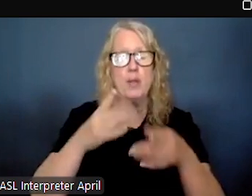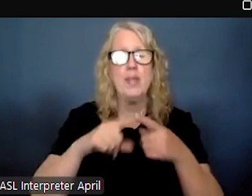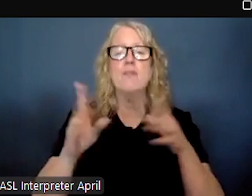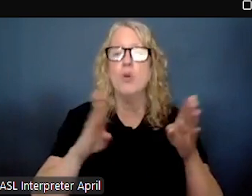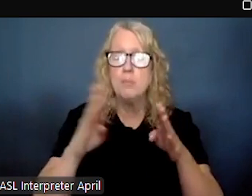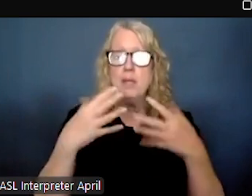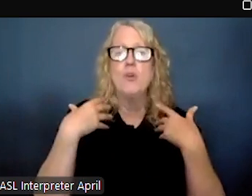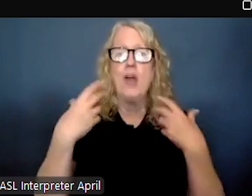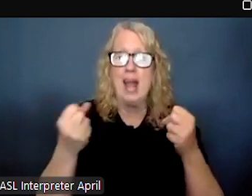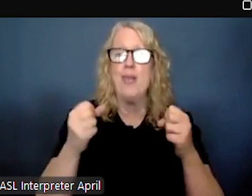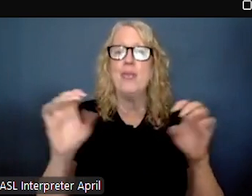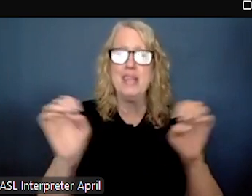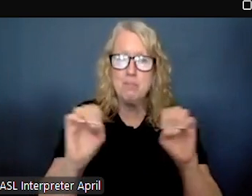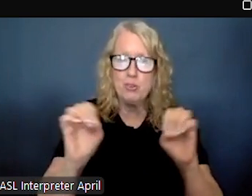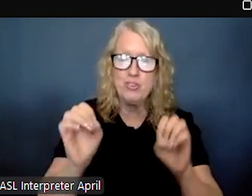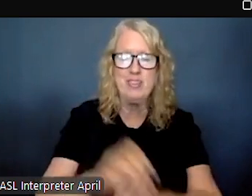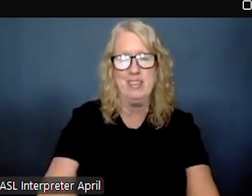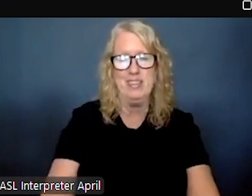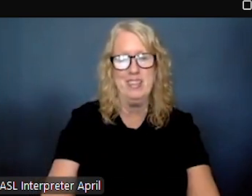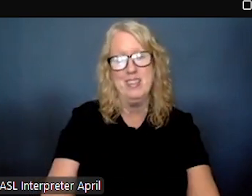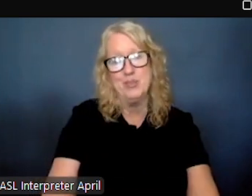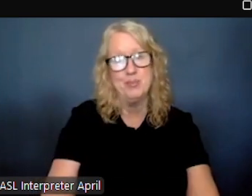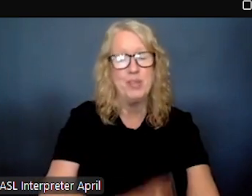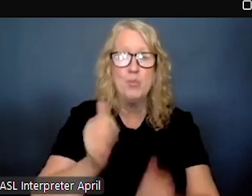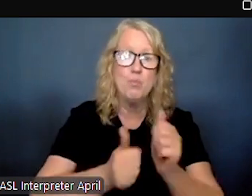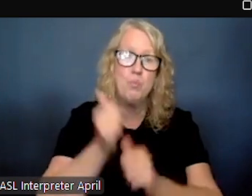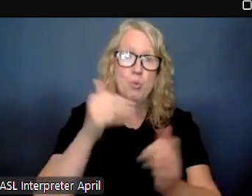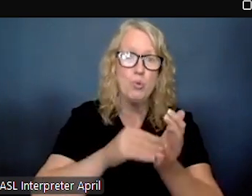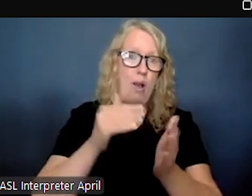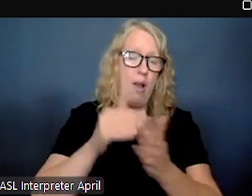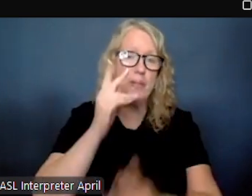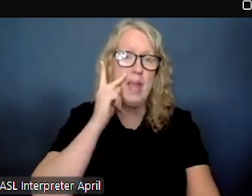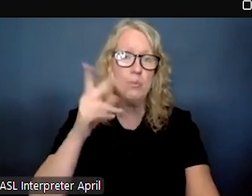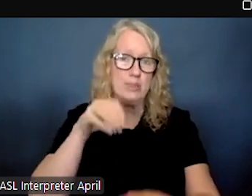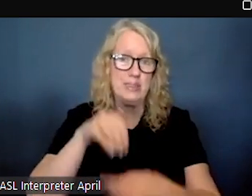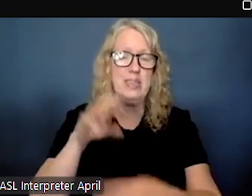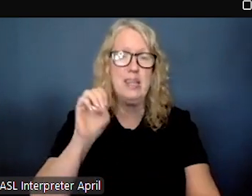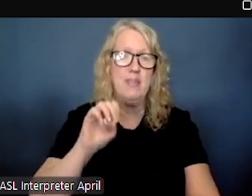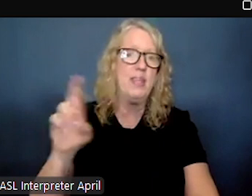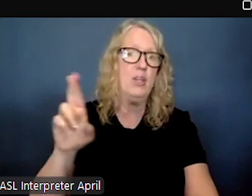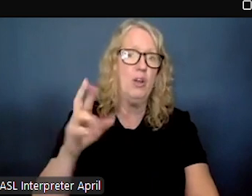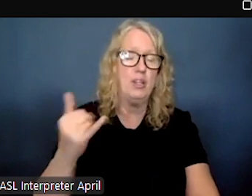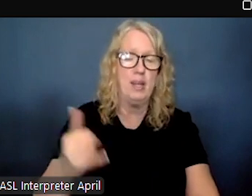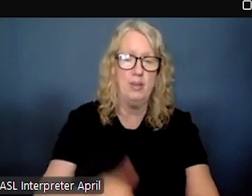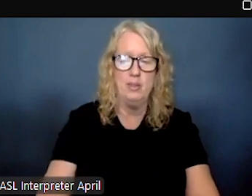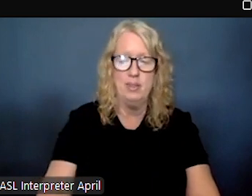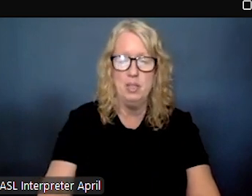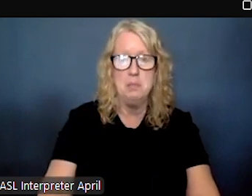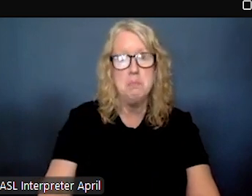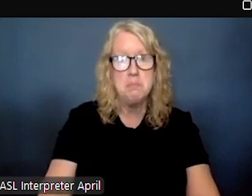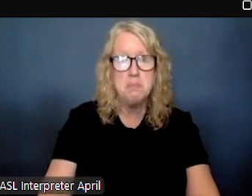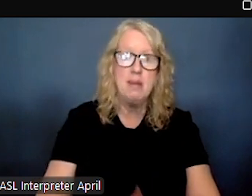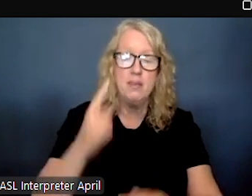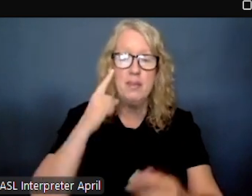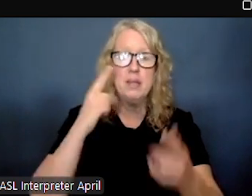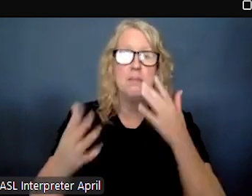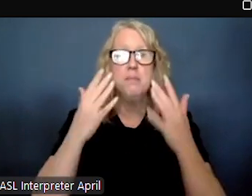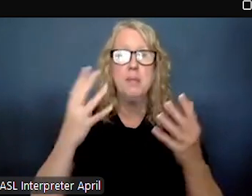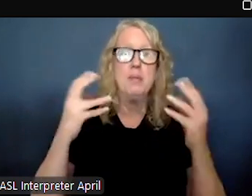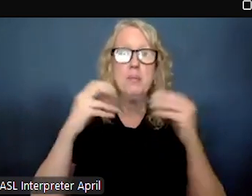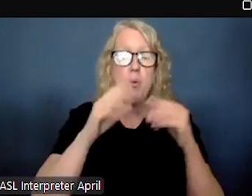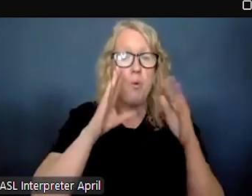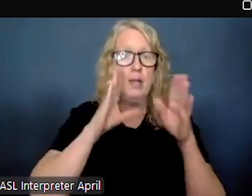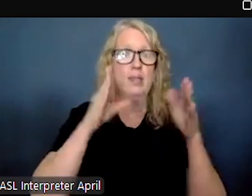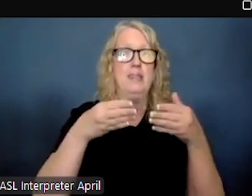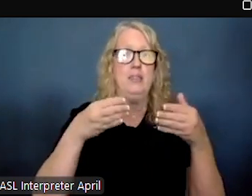health emergency. So it's, one of the most common things that are seen in ERs. And you'd think maybe they'd be paying a bit more attention